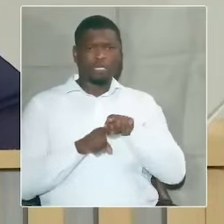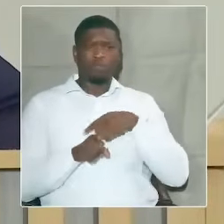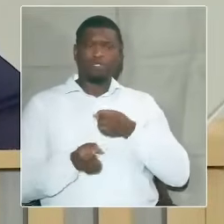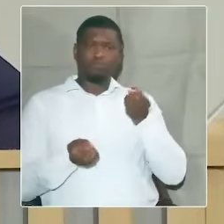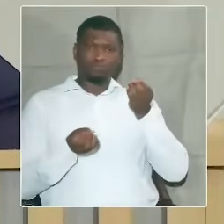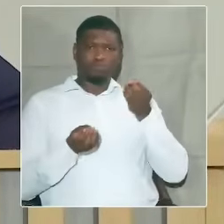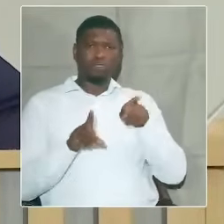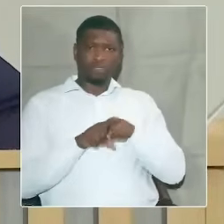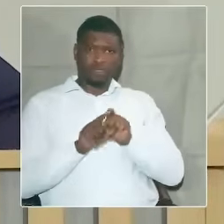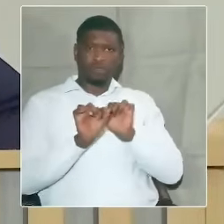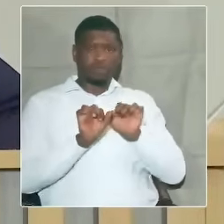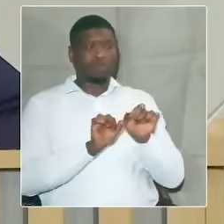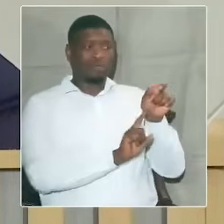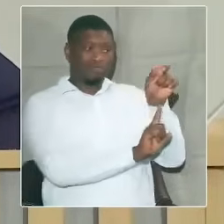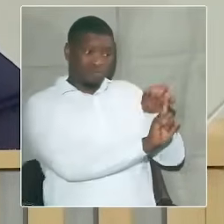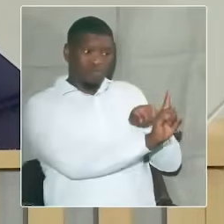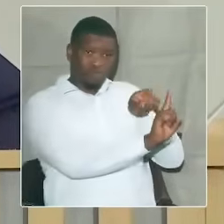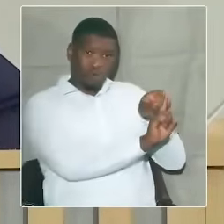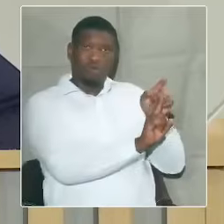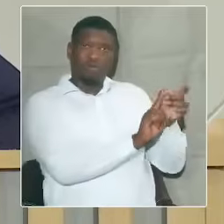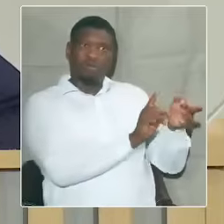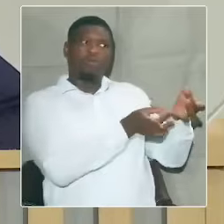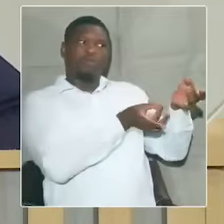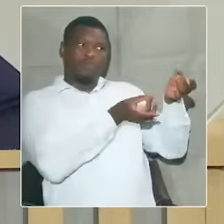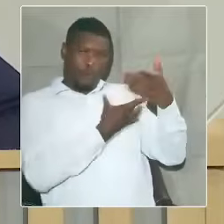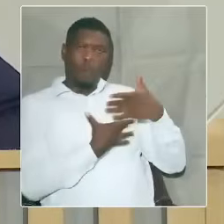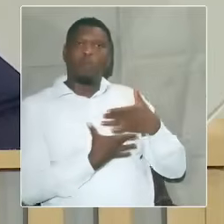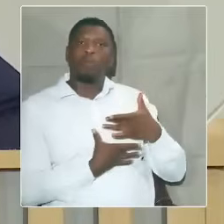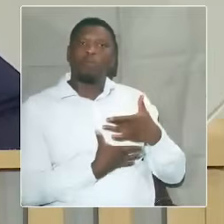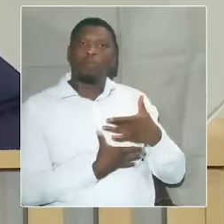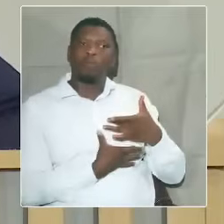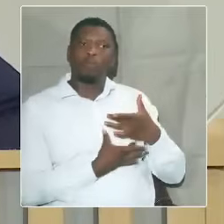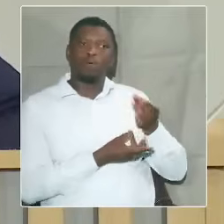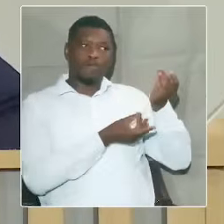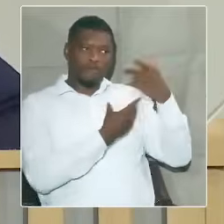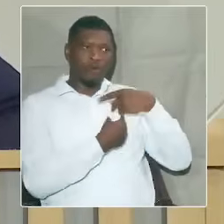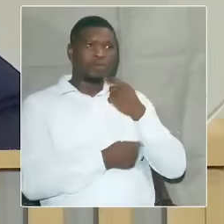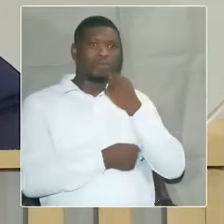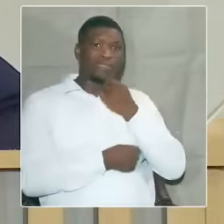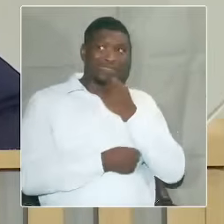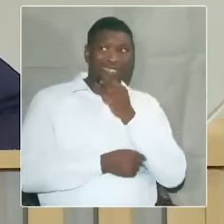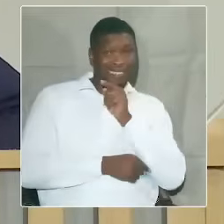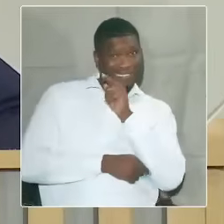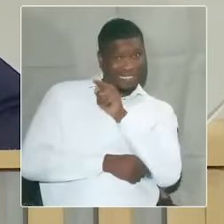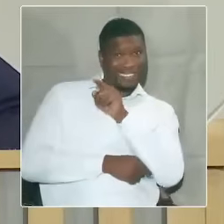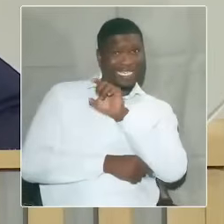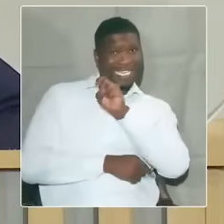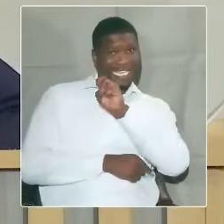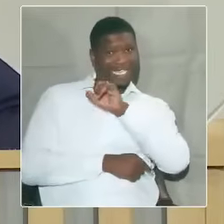That's correct, yes. That's what I'm saying, that yes, the person said